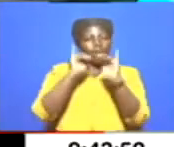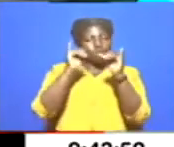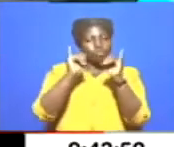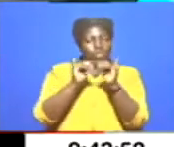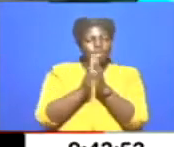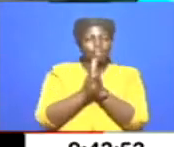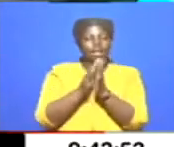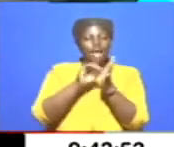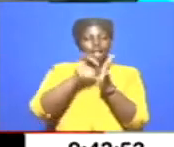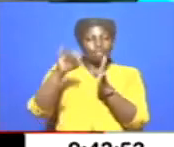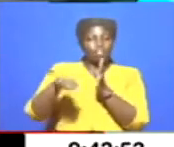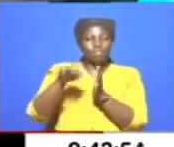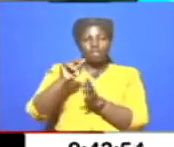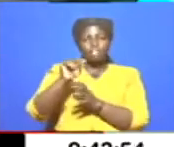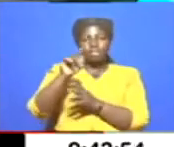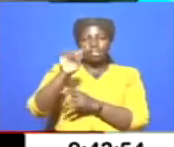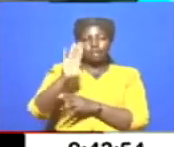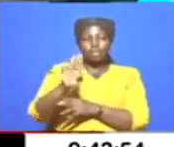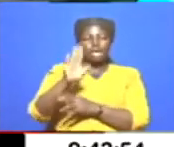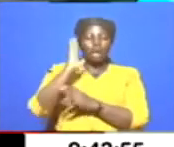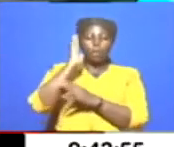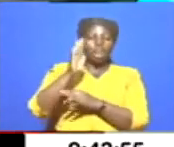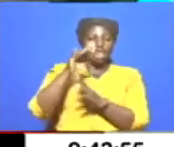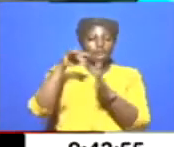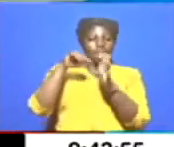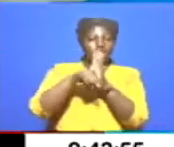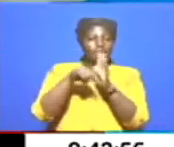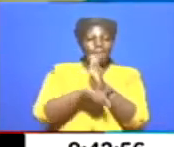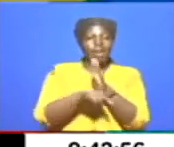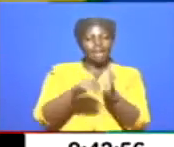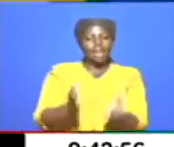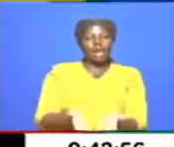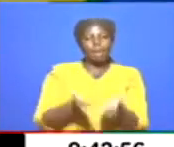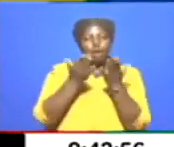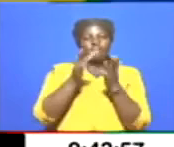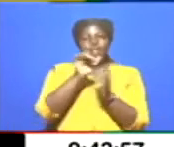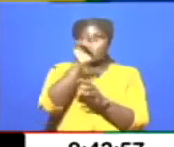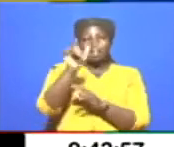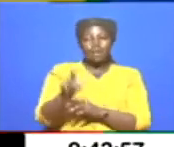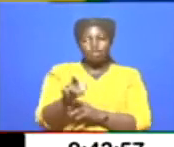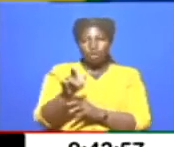NTBs will deepen and spur regional trade.